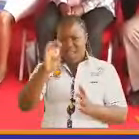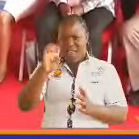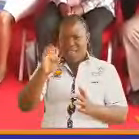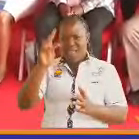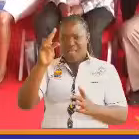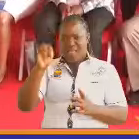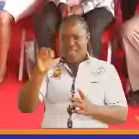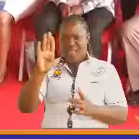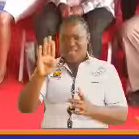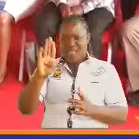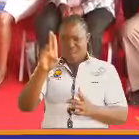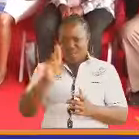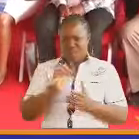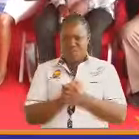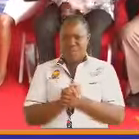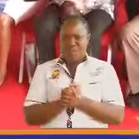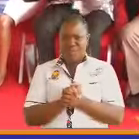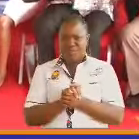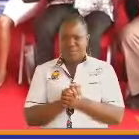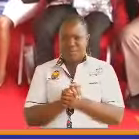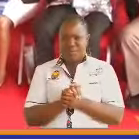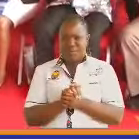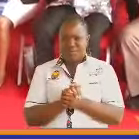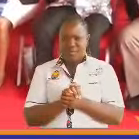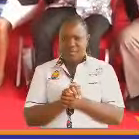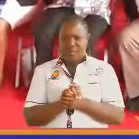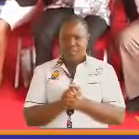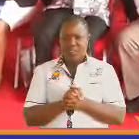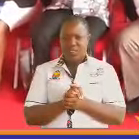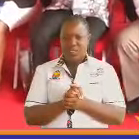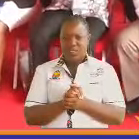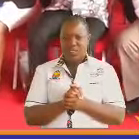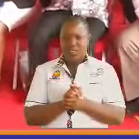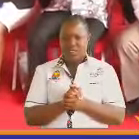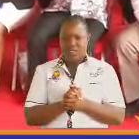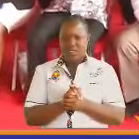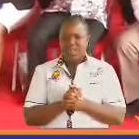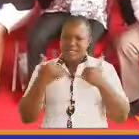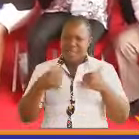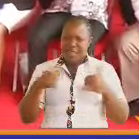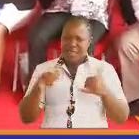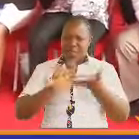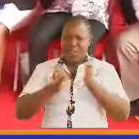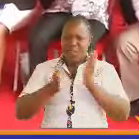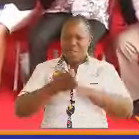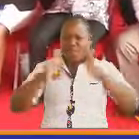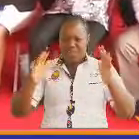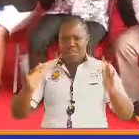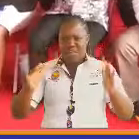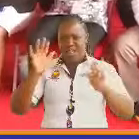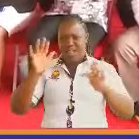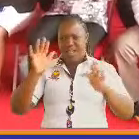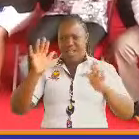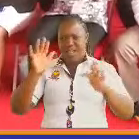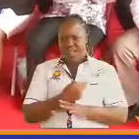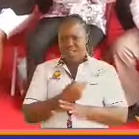We call her chairman of, you know, the party we would like to be bigger than, but is trying to be bigger. You know, we say, you know,